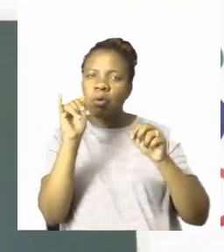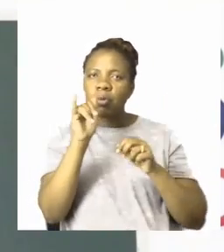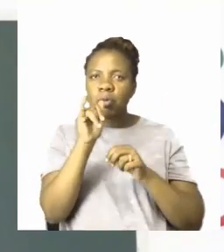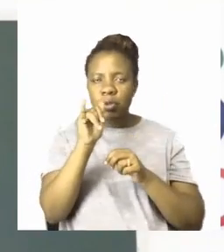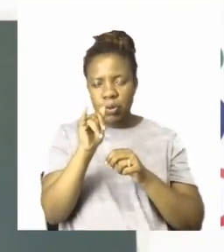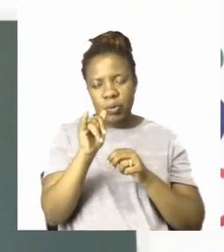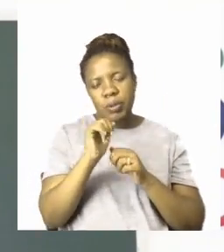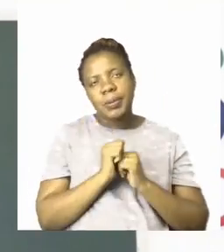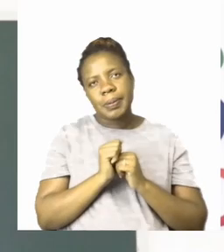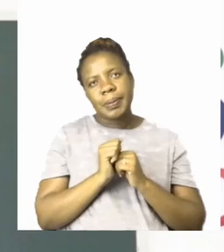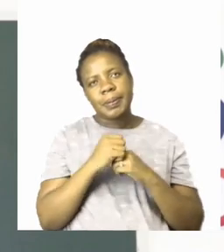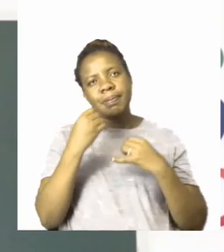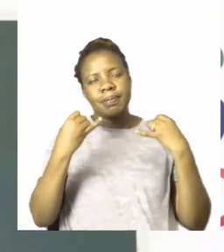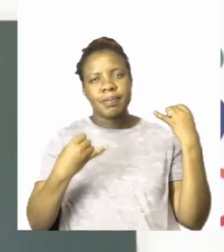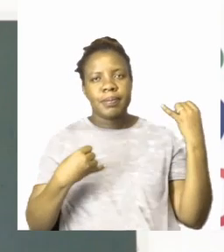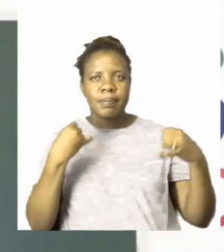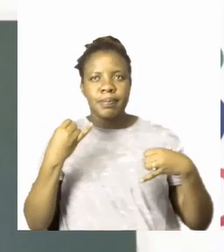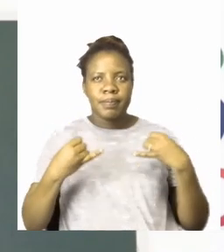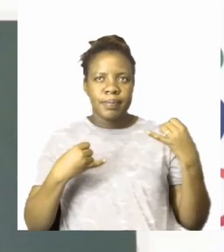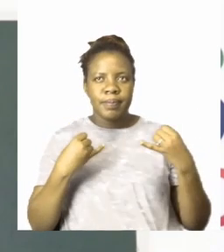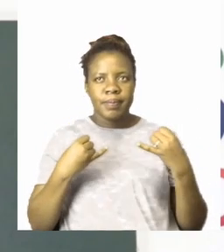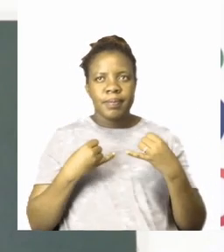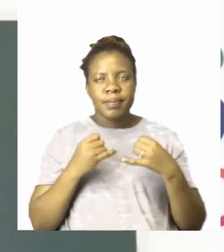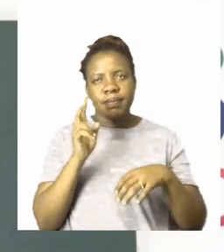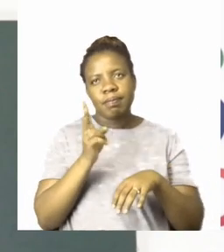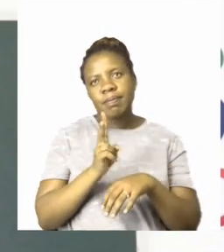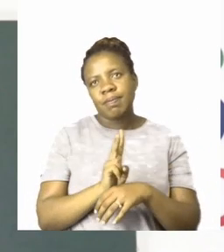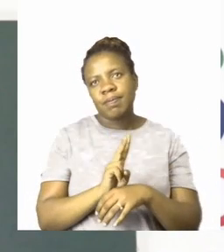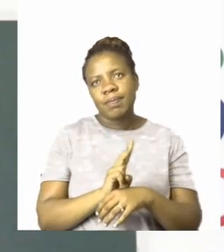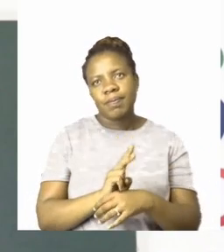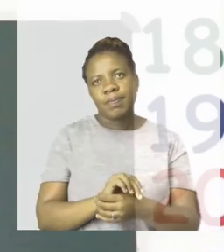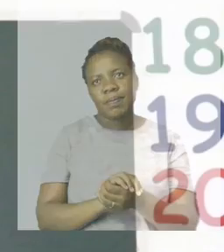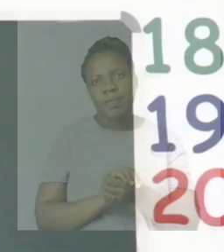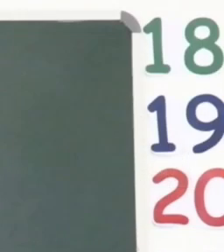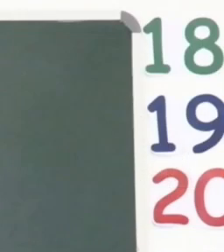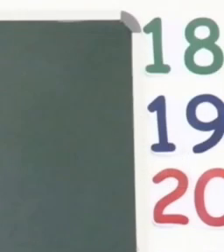will see you after the ad break.